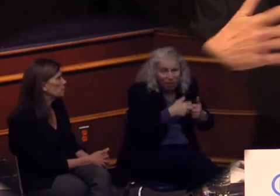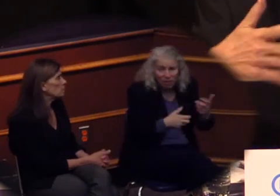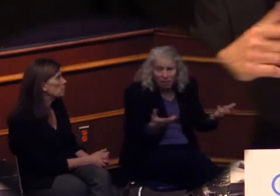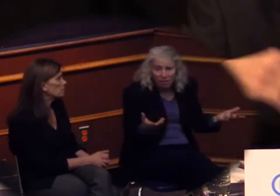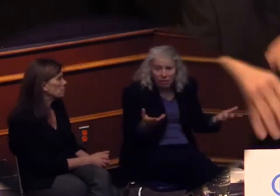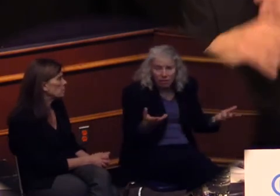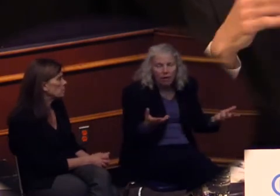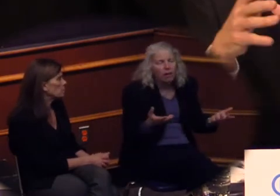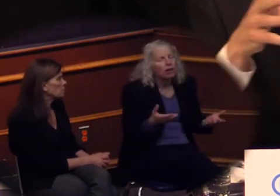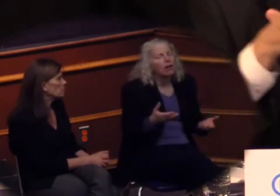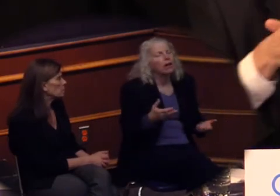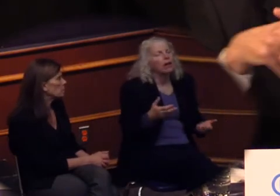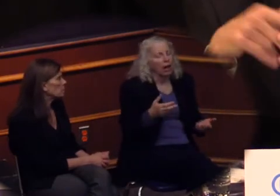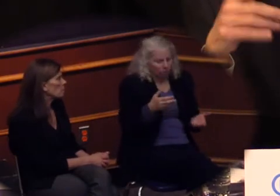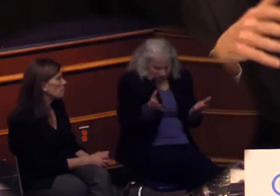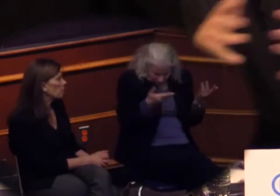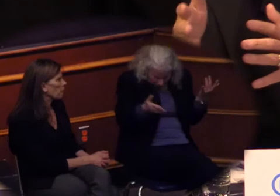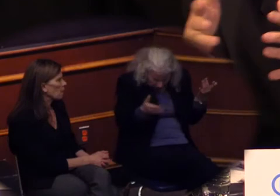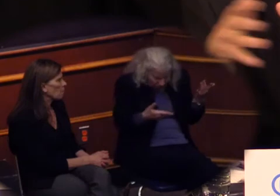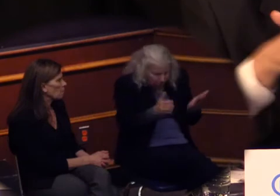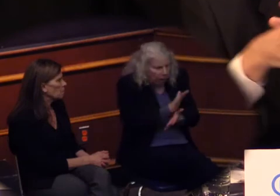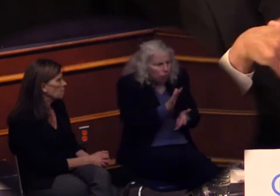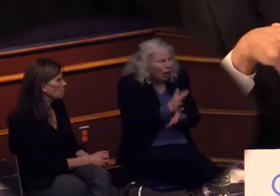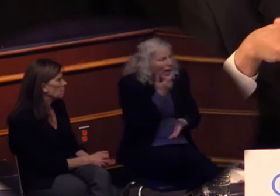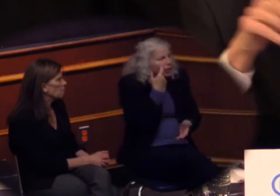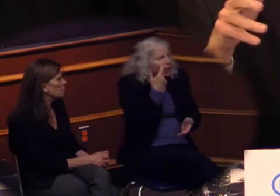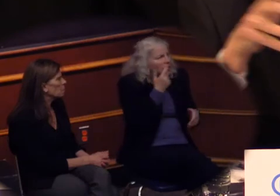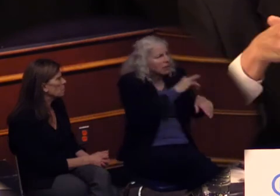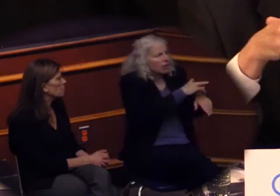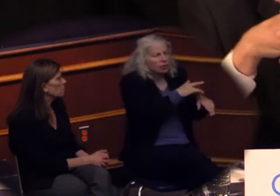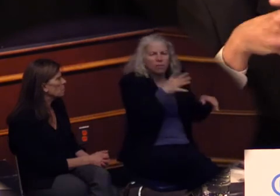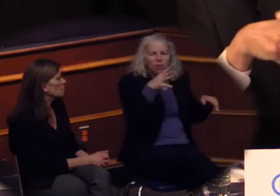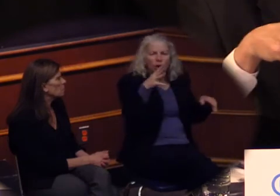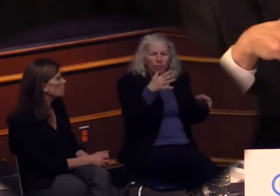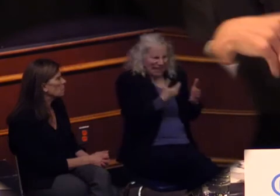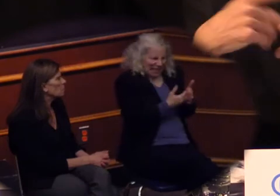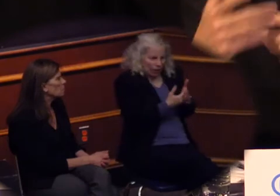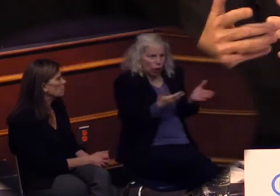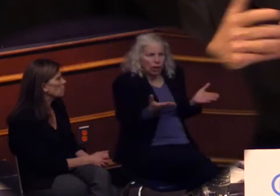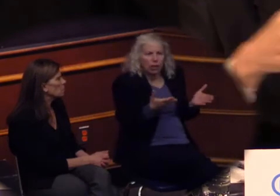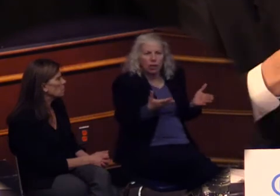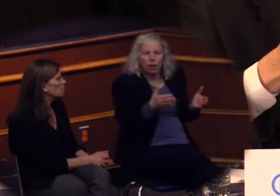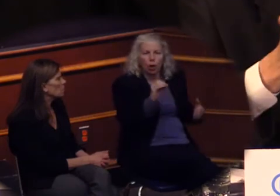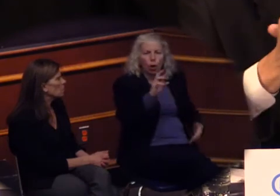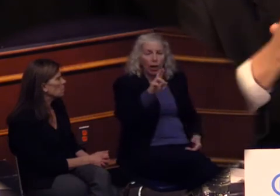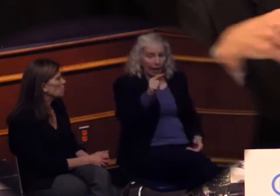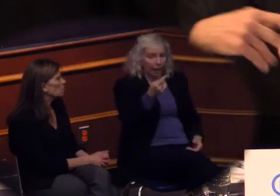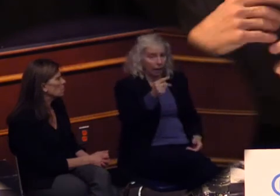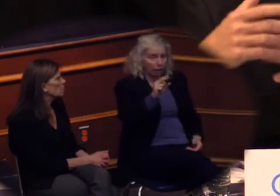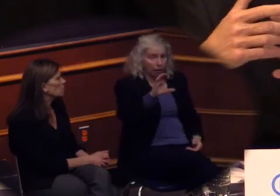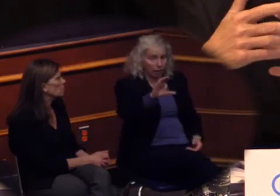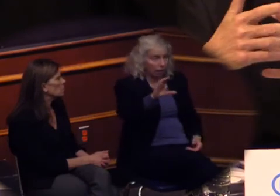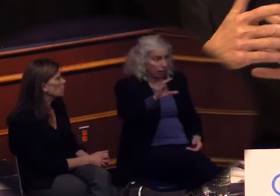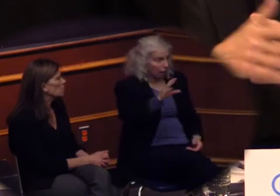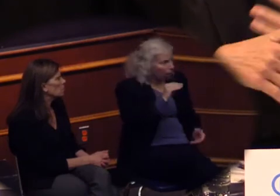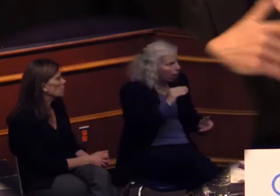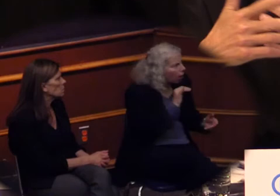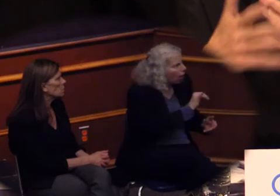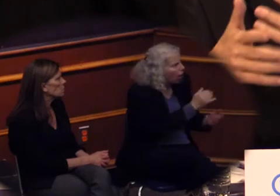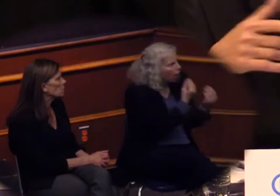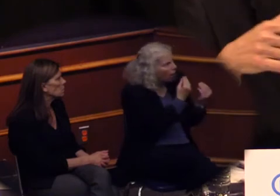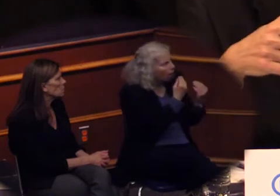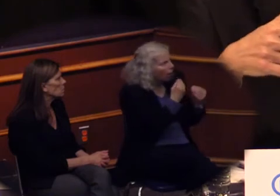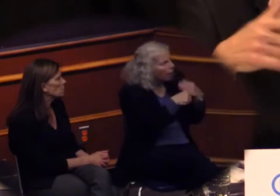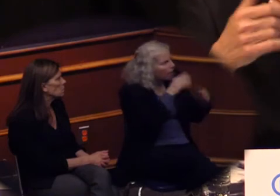was flipping through my notes here is I just came from a farm not far from here, an organic farm, and learning about this